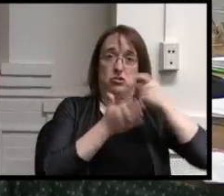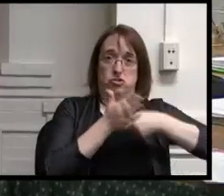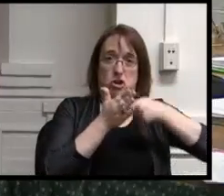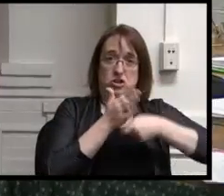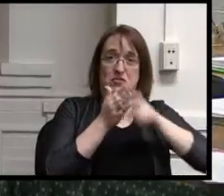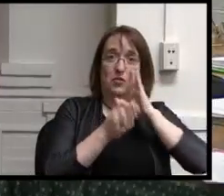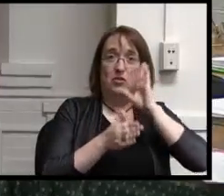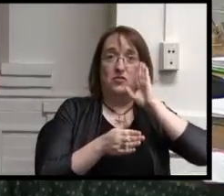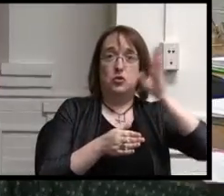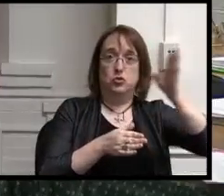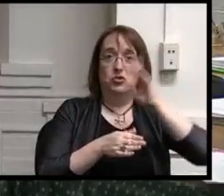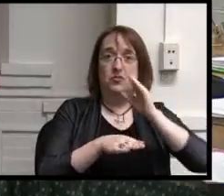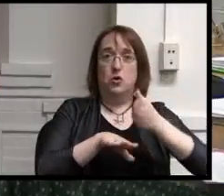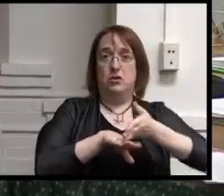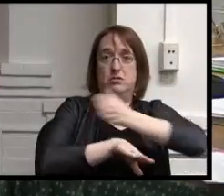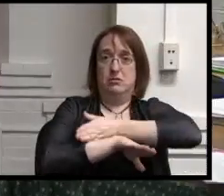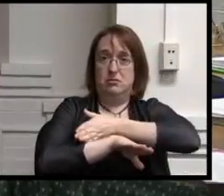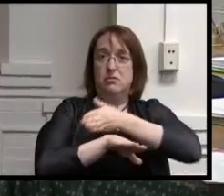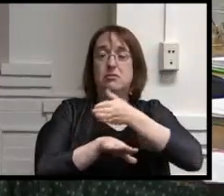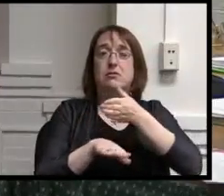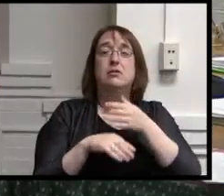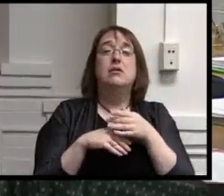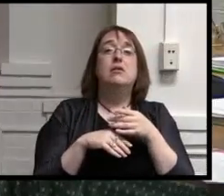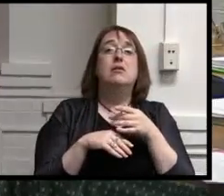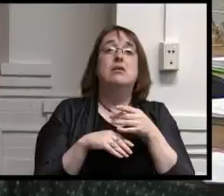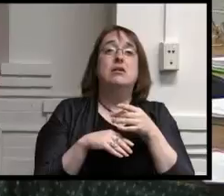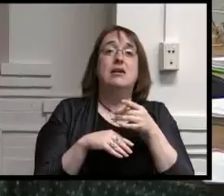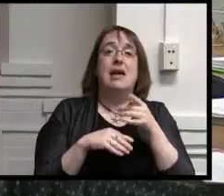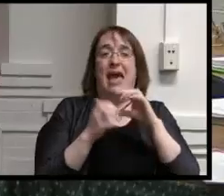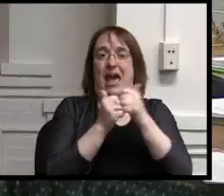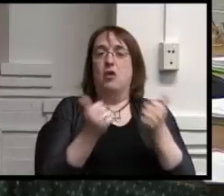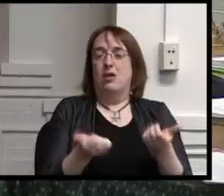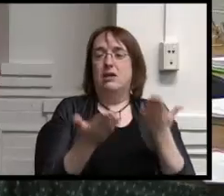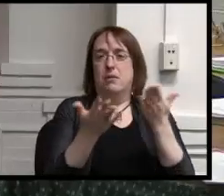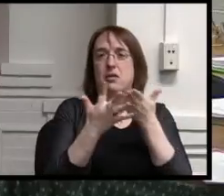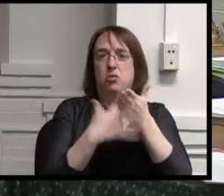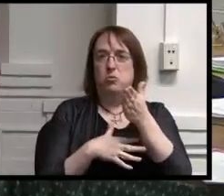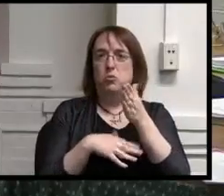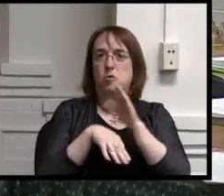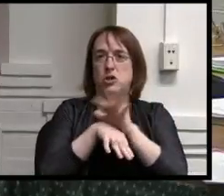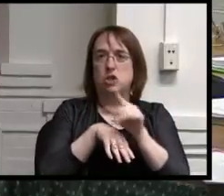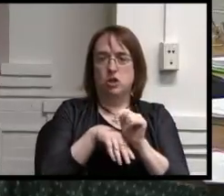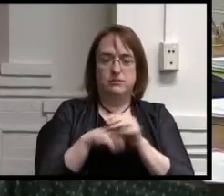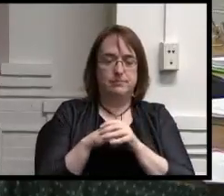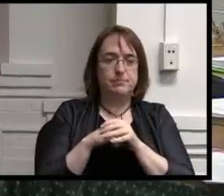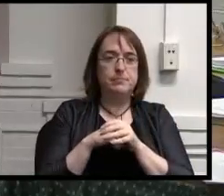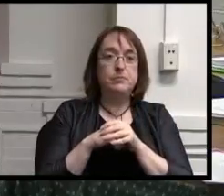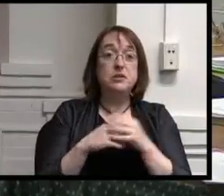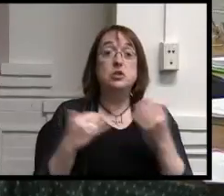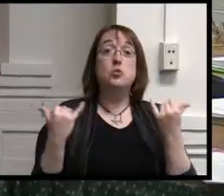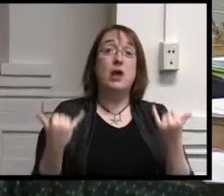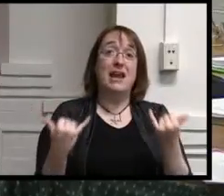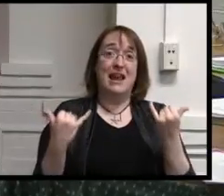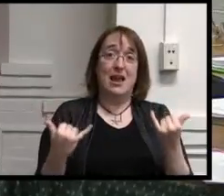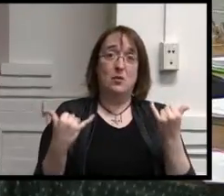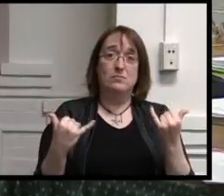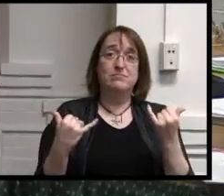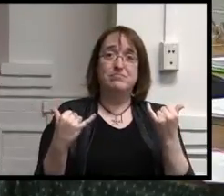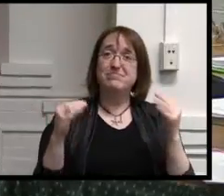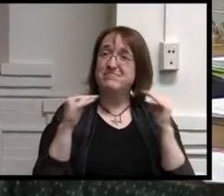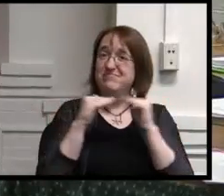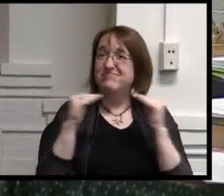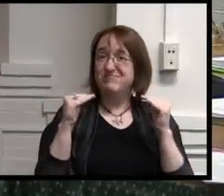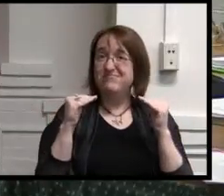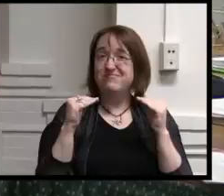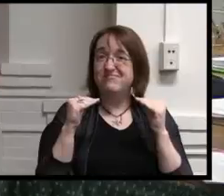to upgrade connectivity in the manner that is recommended by the consultants. And we are right now at about a wash on this,